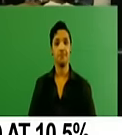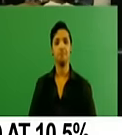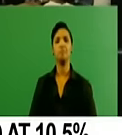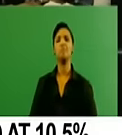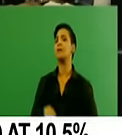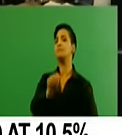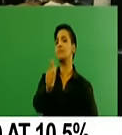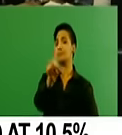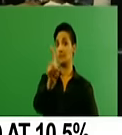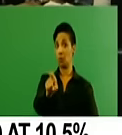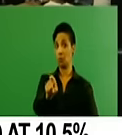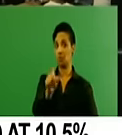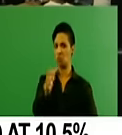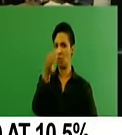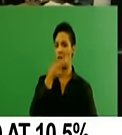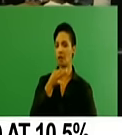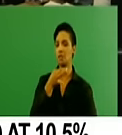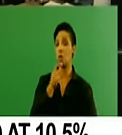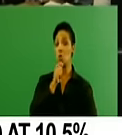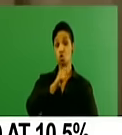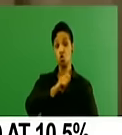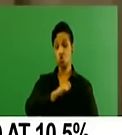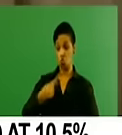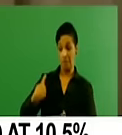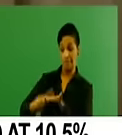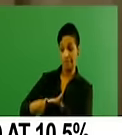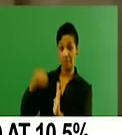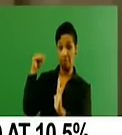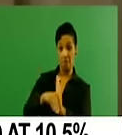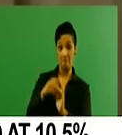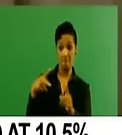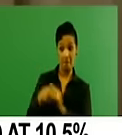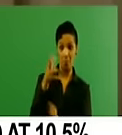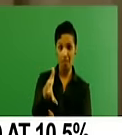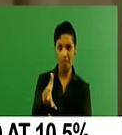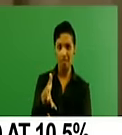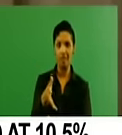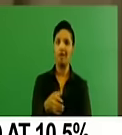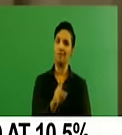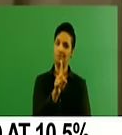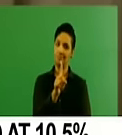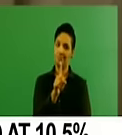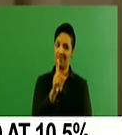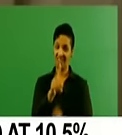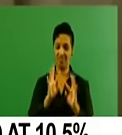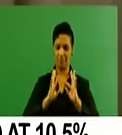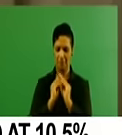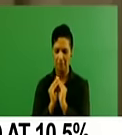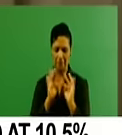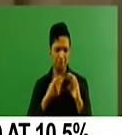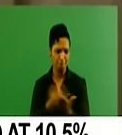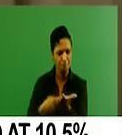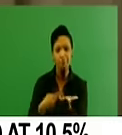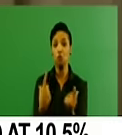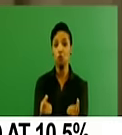Hillary, was there any discussion of a cut? Well, when you go into that meeting, there are always three scenarios that